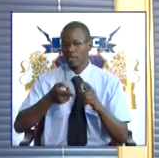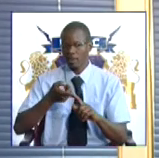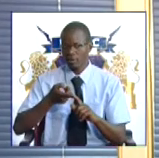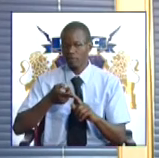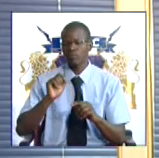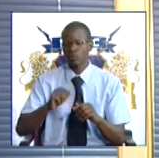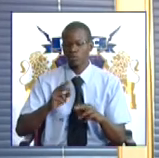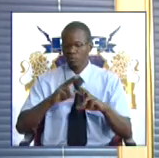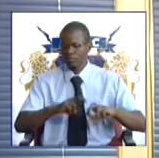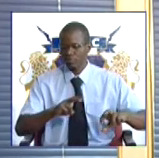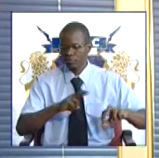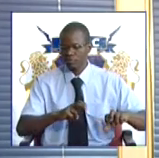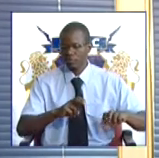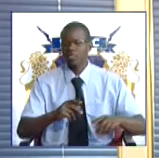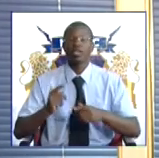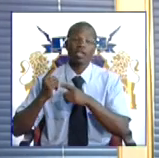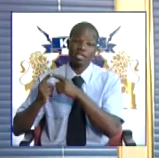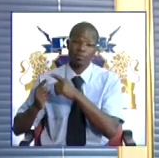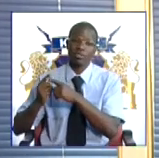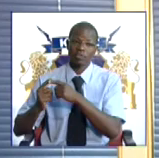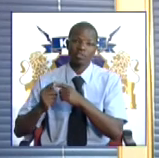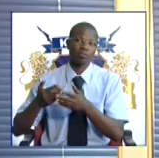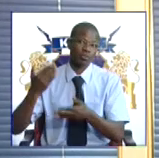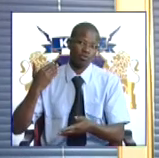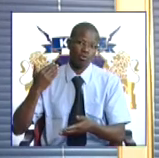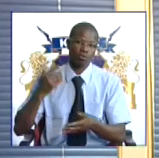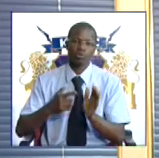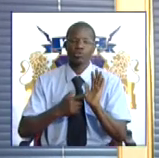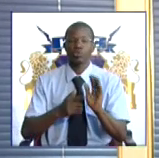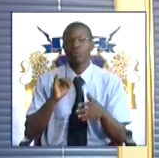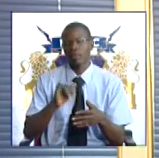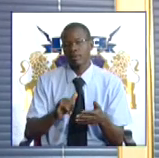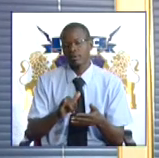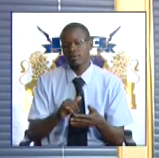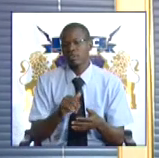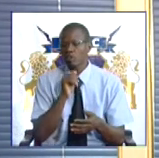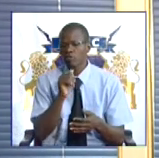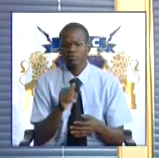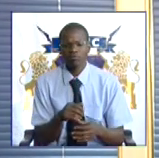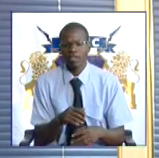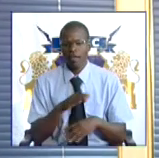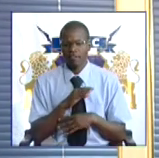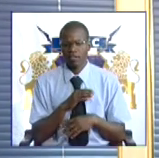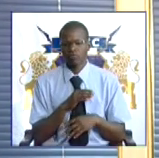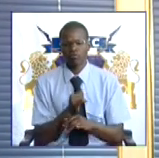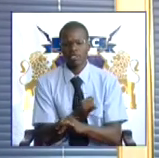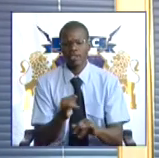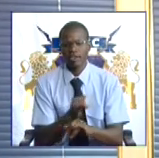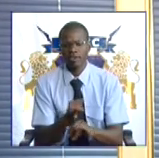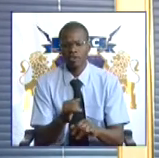have shown that it is not enough to clean up an area of corruption only when problems